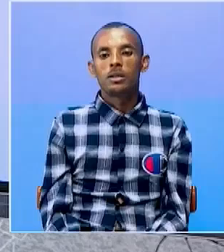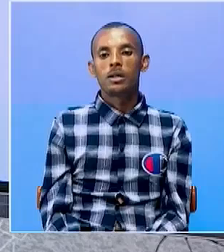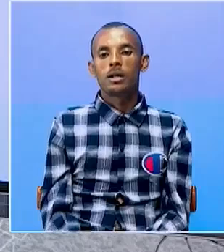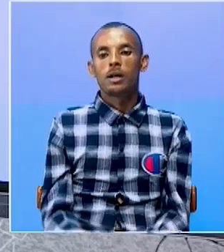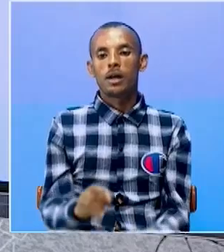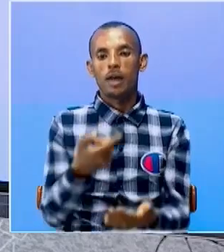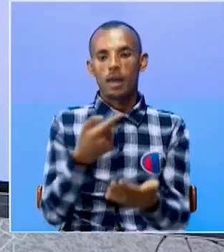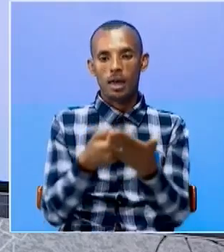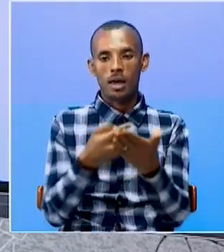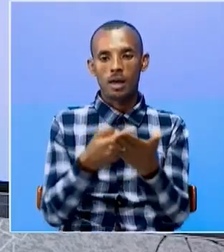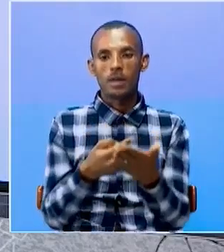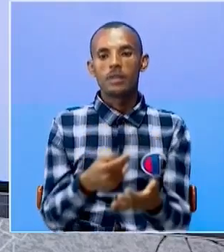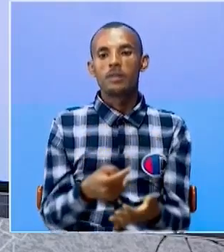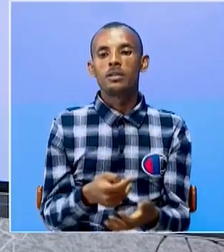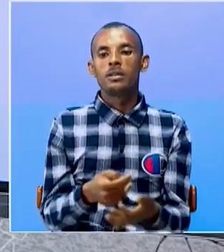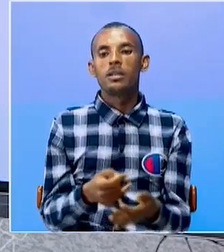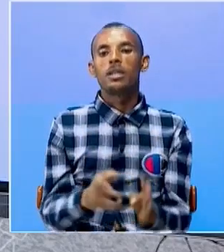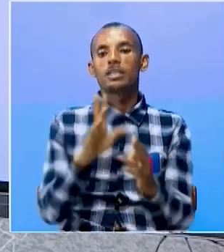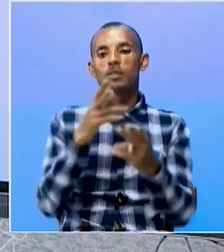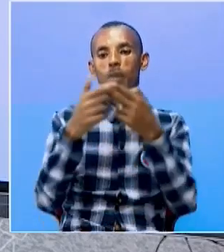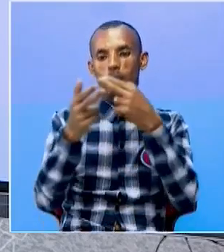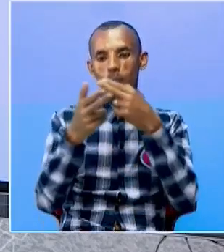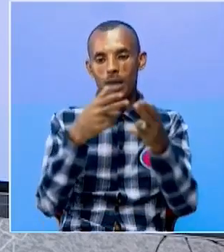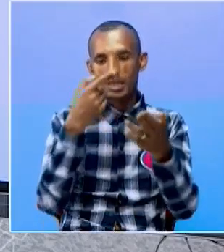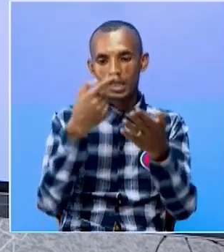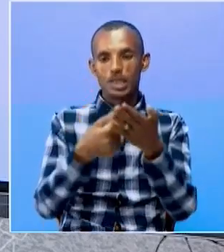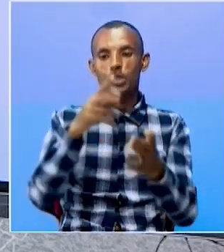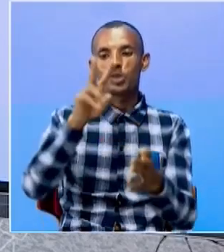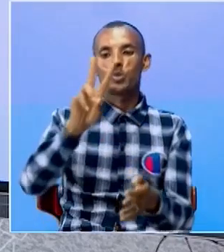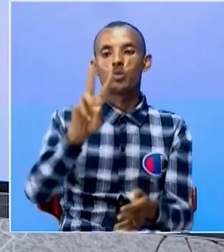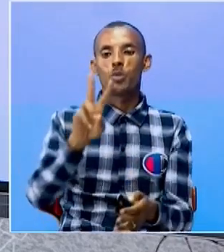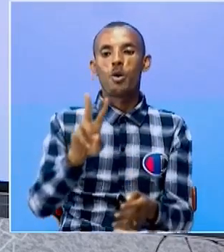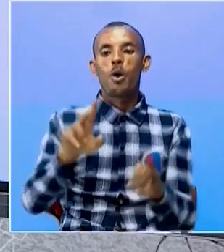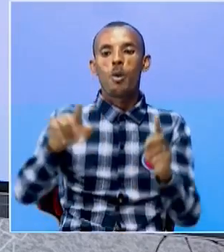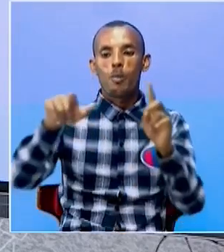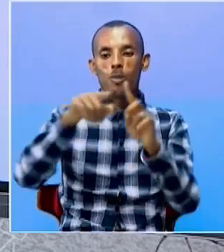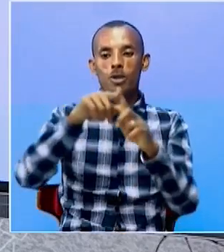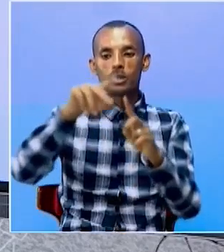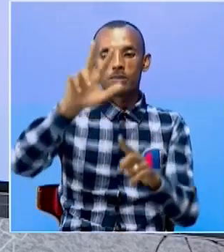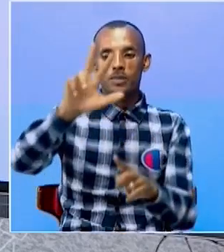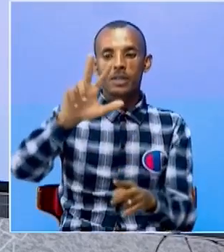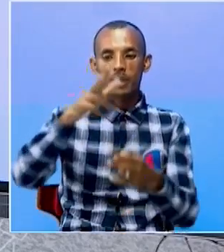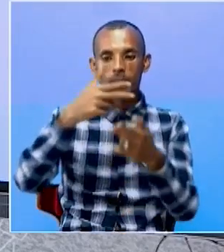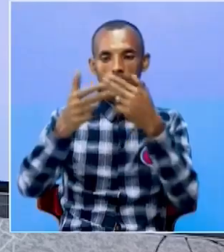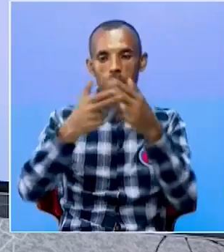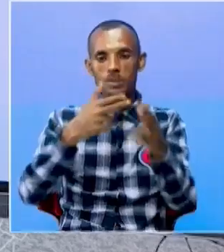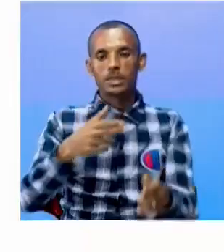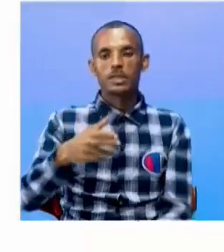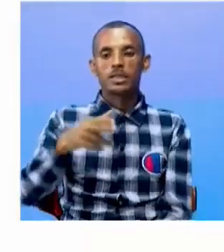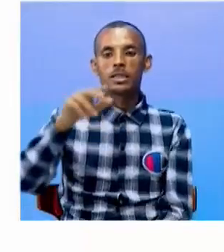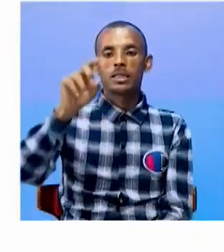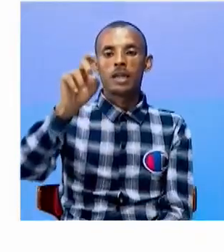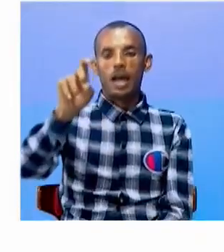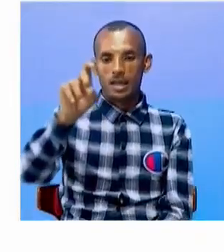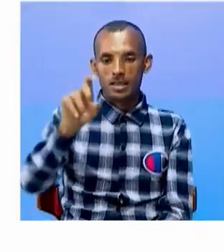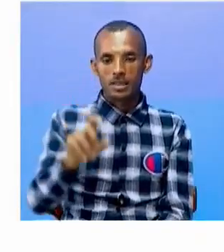Here, let's multiply these two. Positive 3 times x is